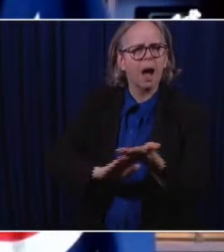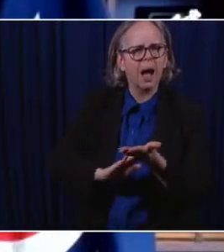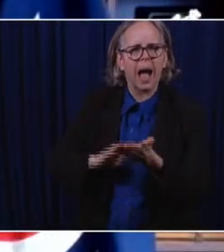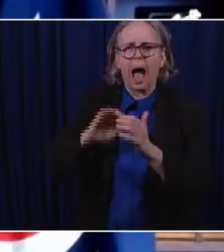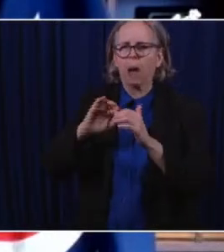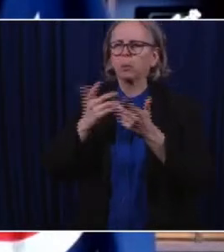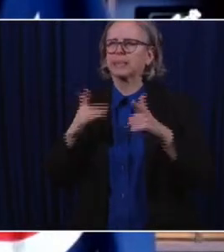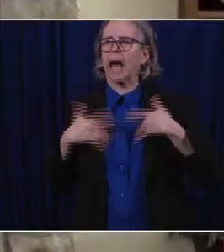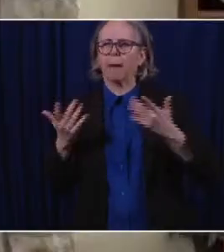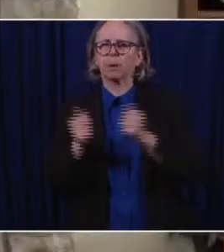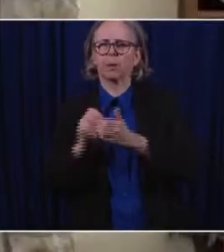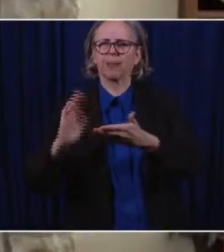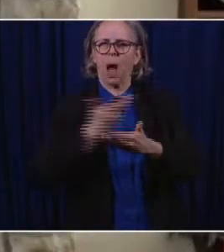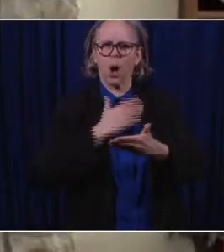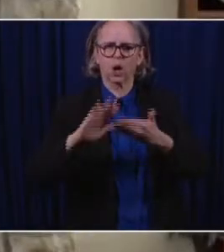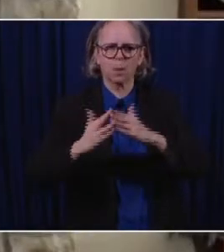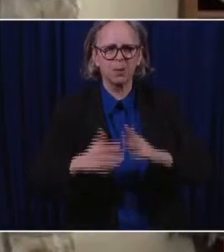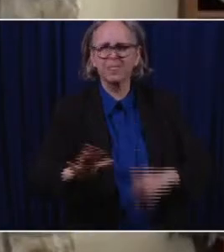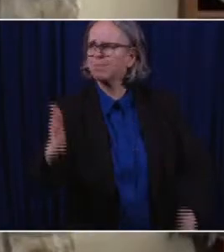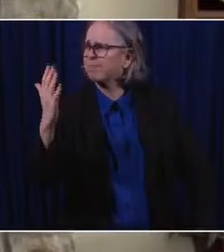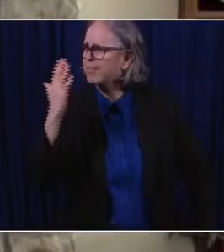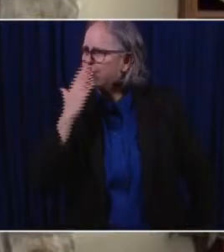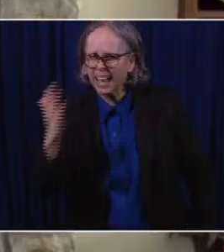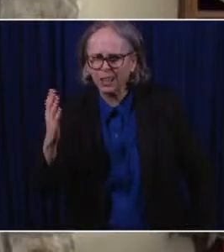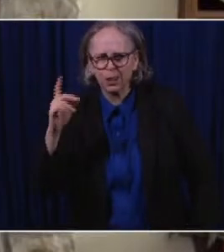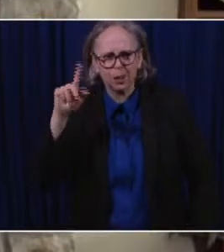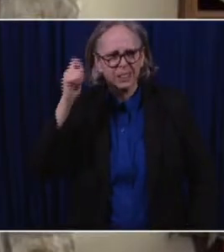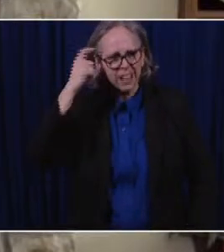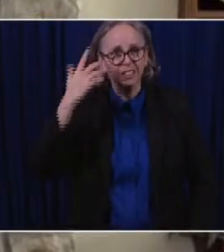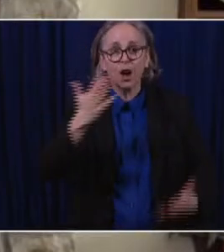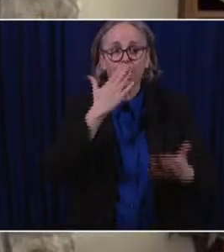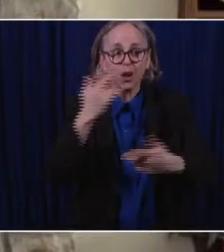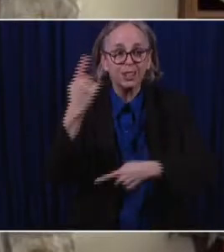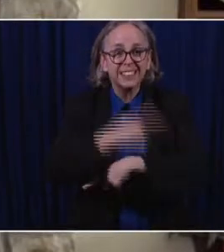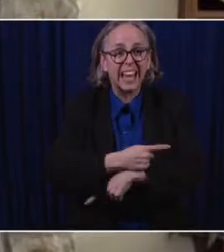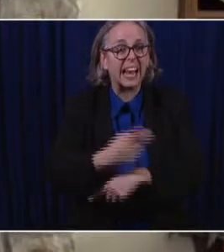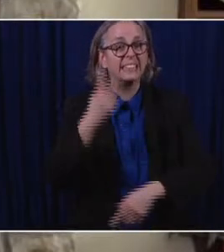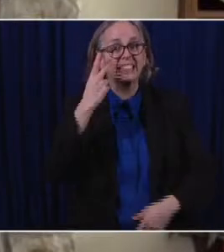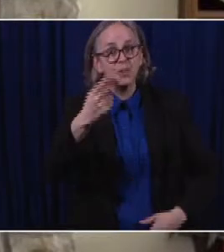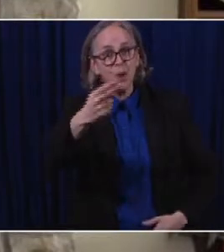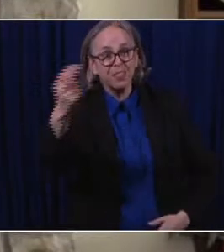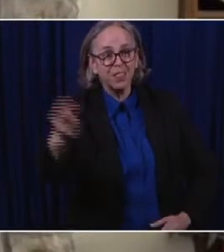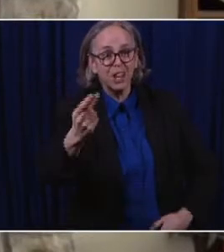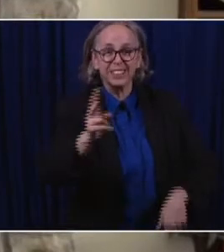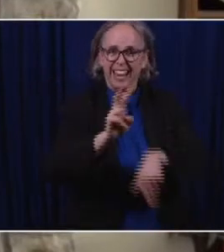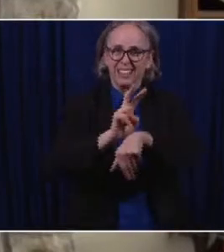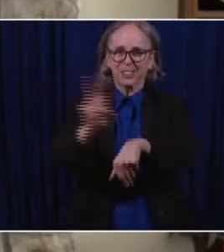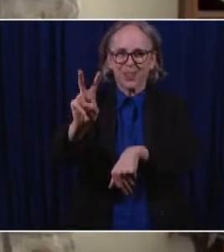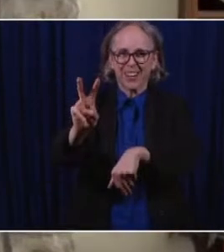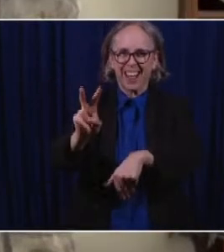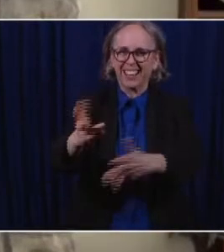Thank you very much. Hope everybody has a good day. We'll see you back here on Thursday at 2 o'clock. Thank you.